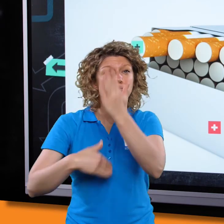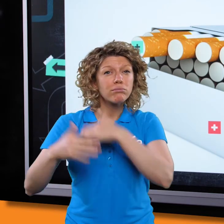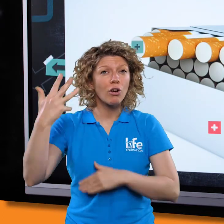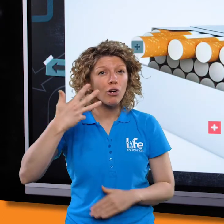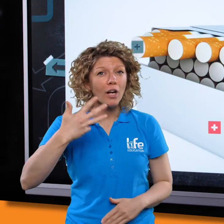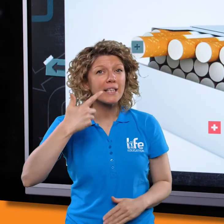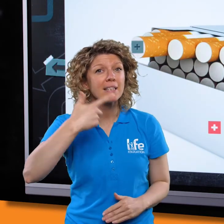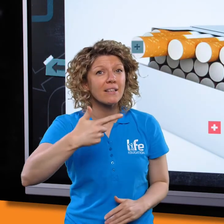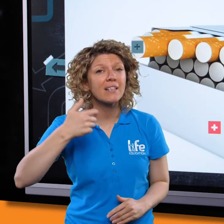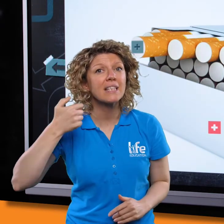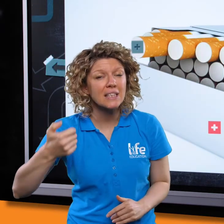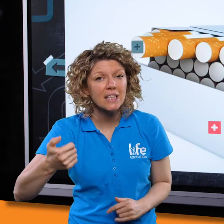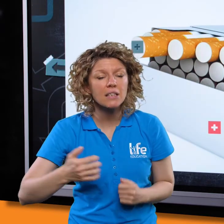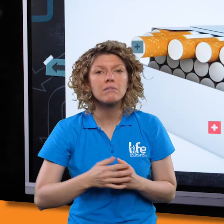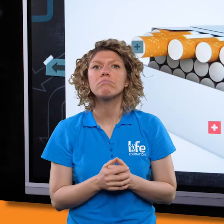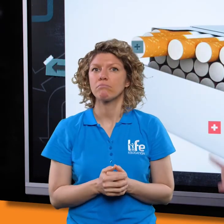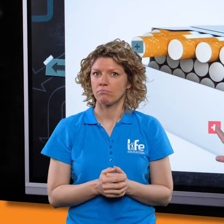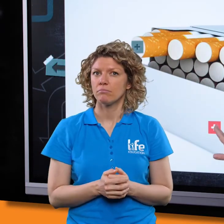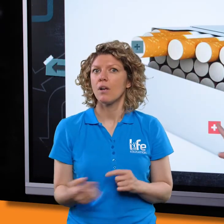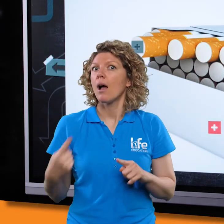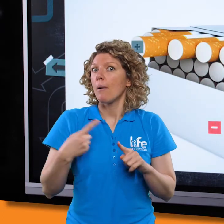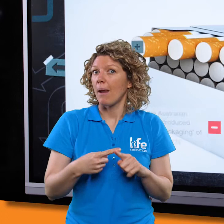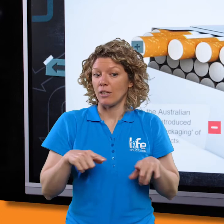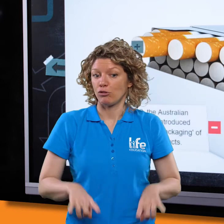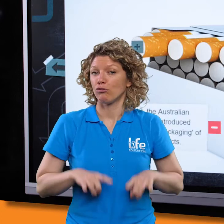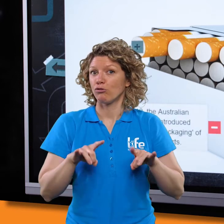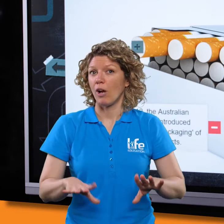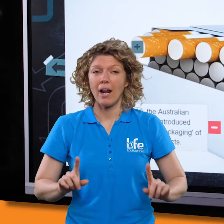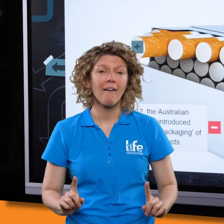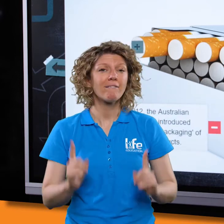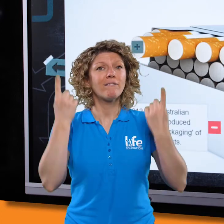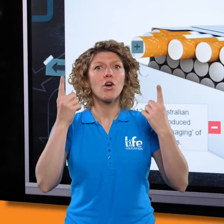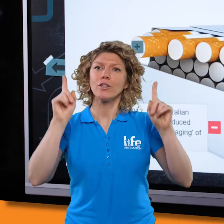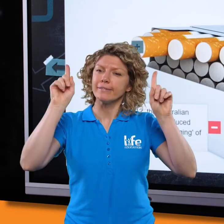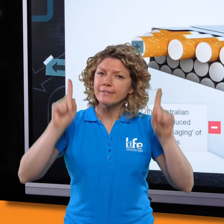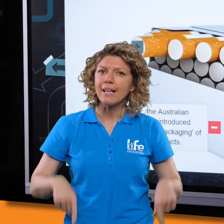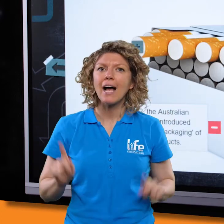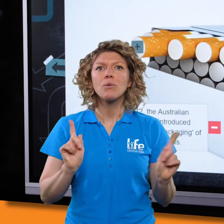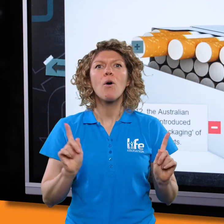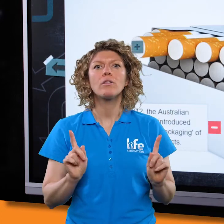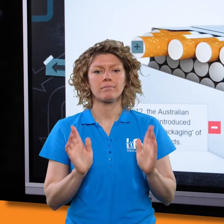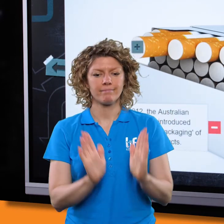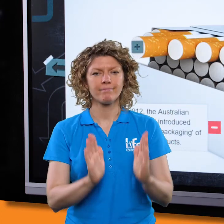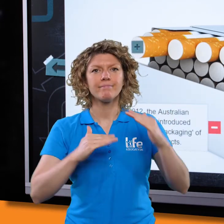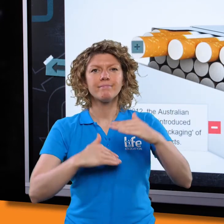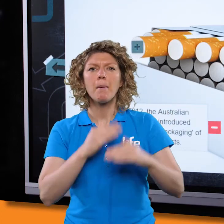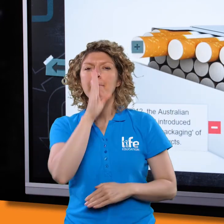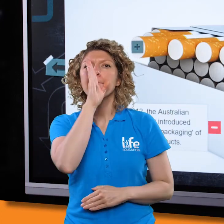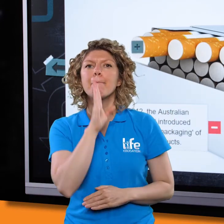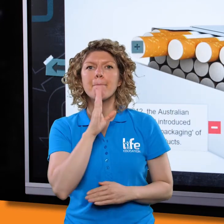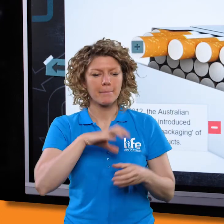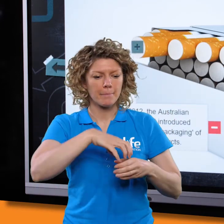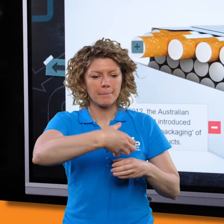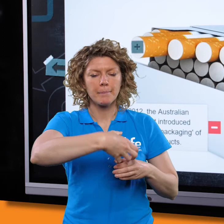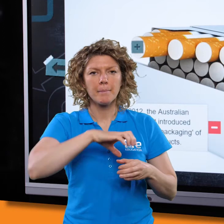1976. And as well as that, we were the first country in the world to bring in plain paper packaging